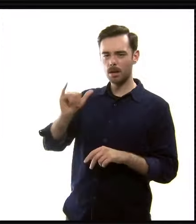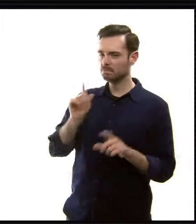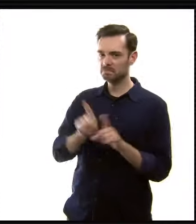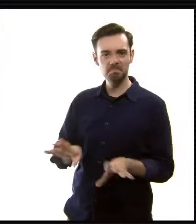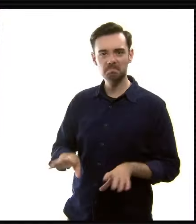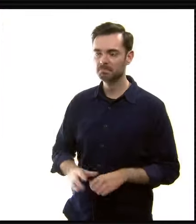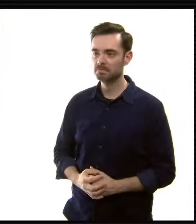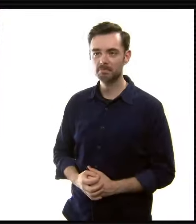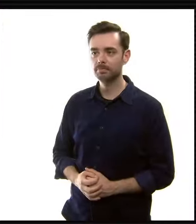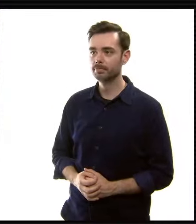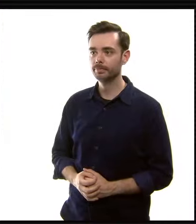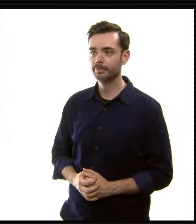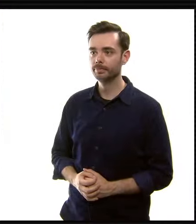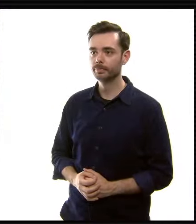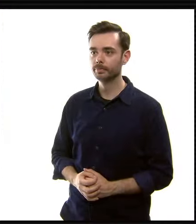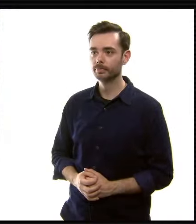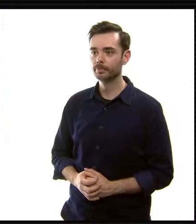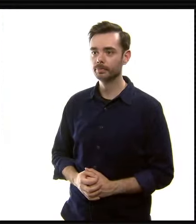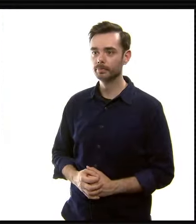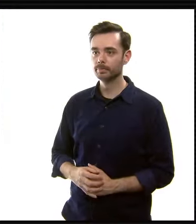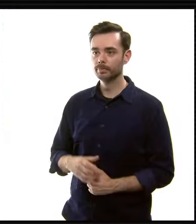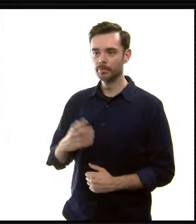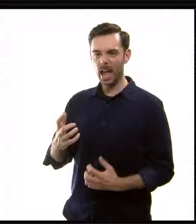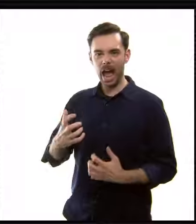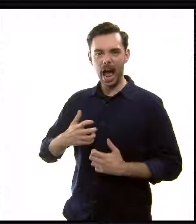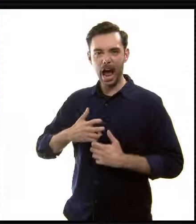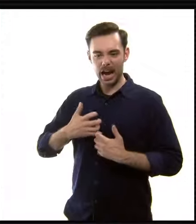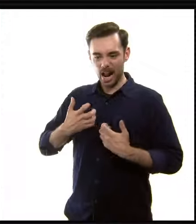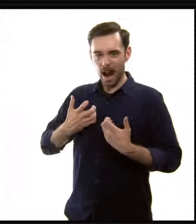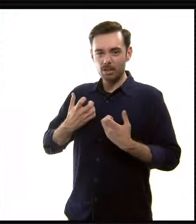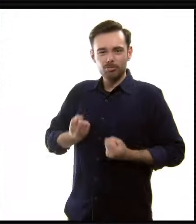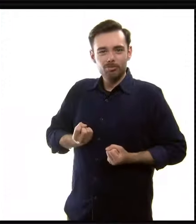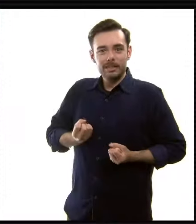You must embrace anger and then release it.